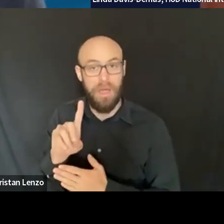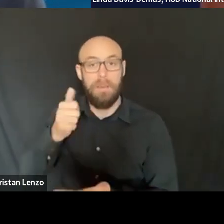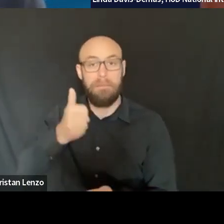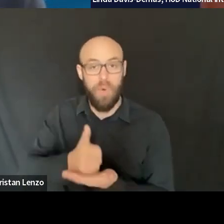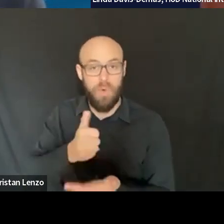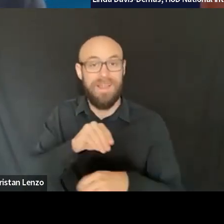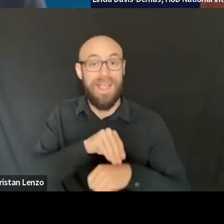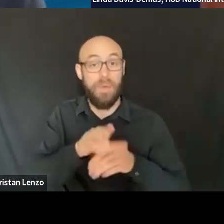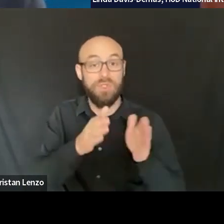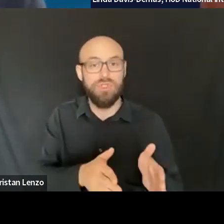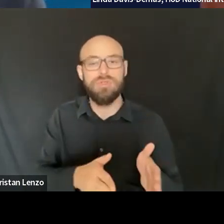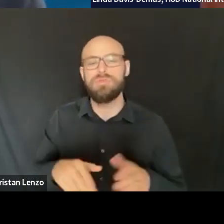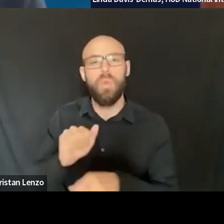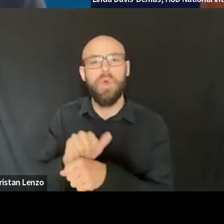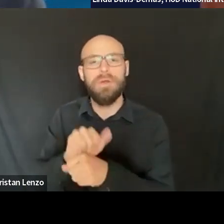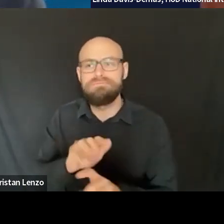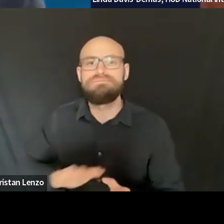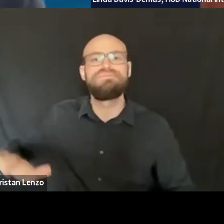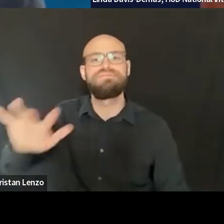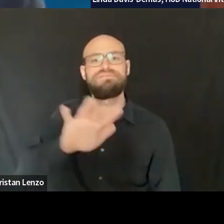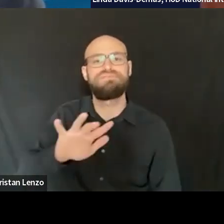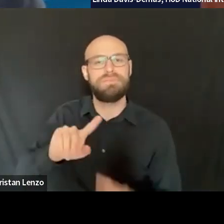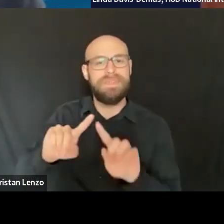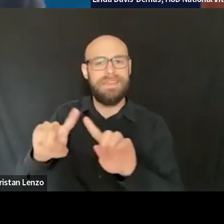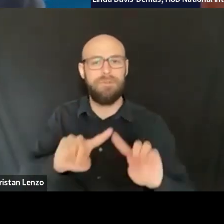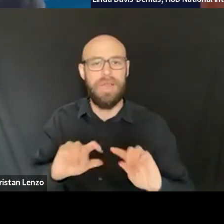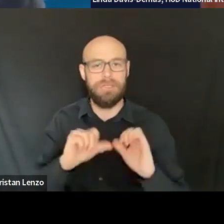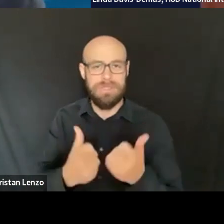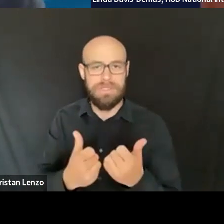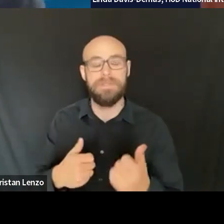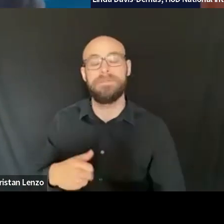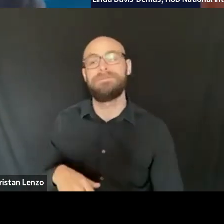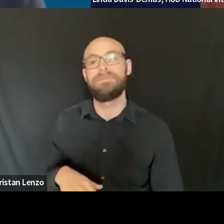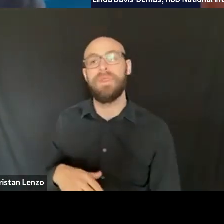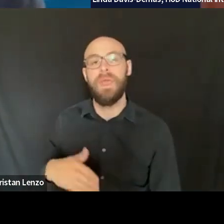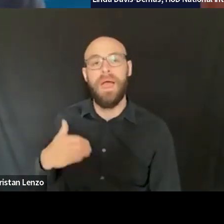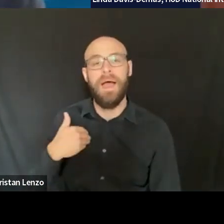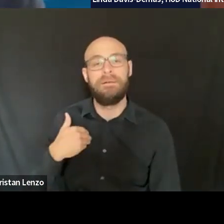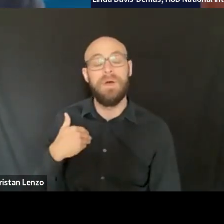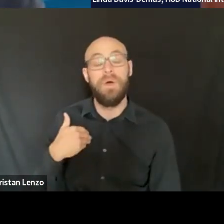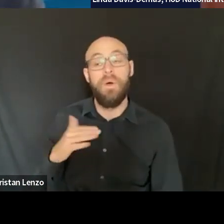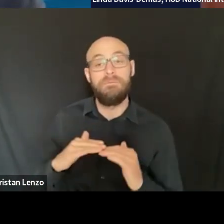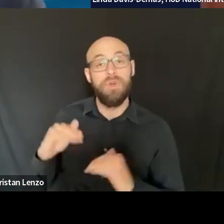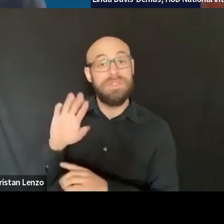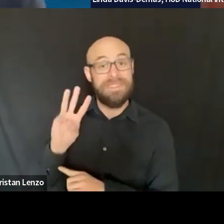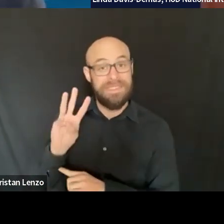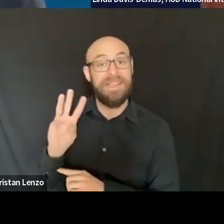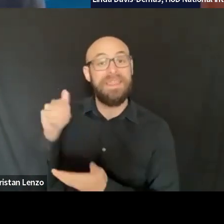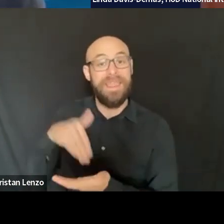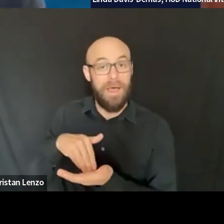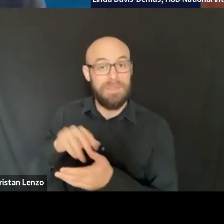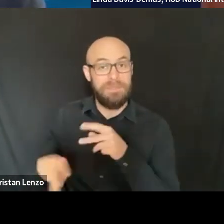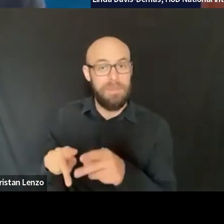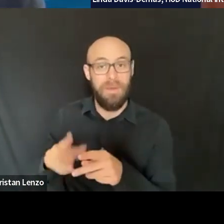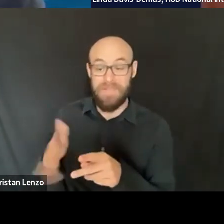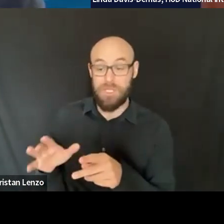HUD-approved organizations in the counseling space right now. Over 6,000 individuals have passed the counseling